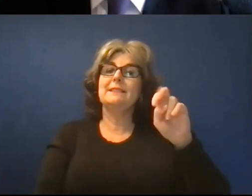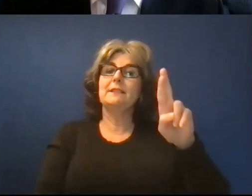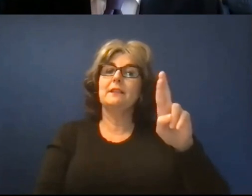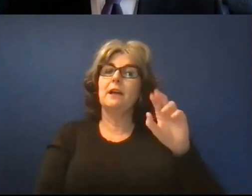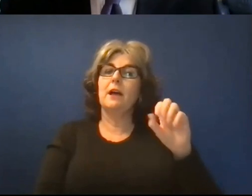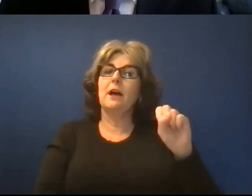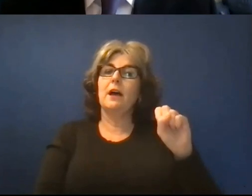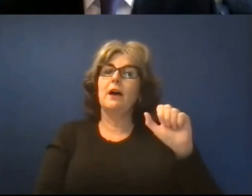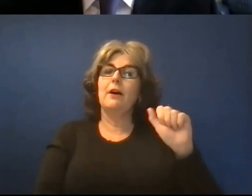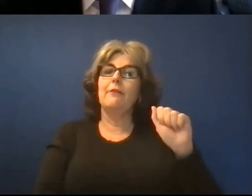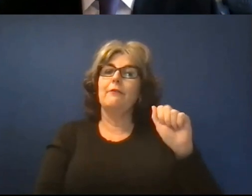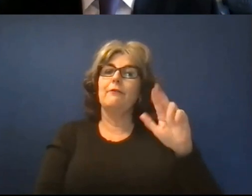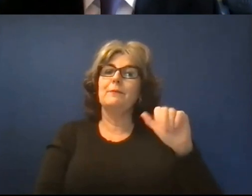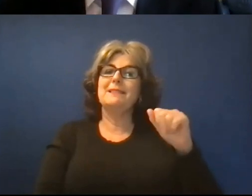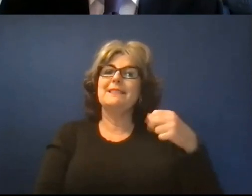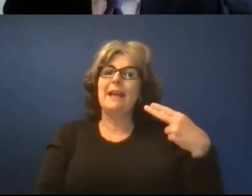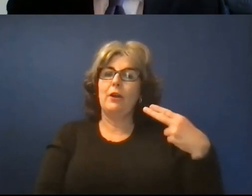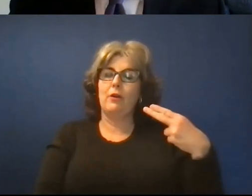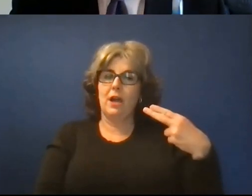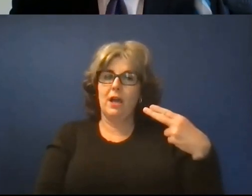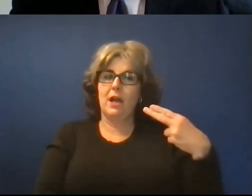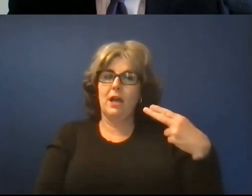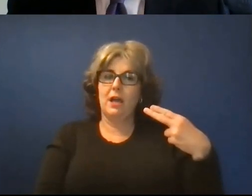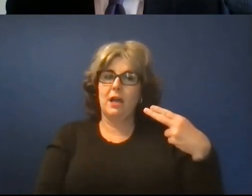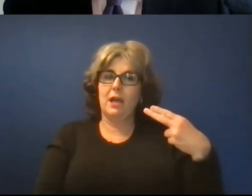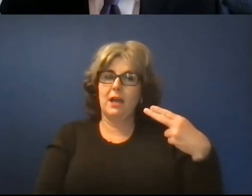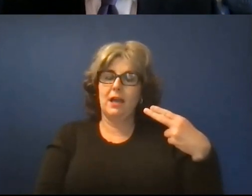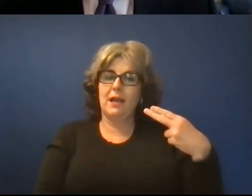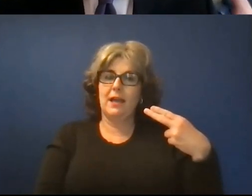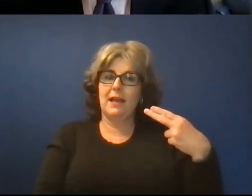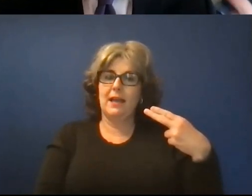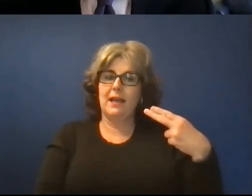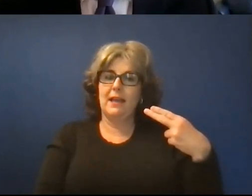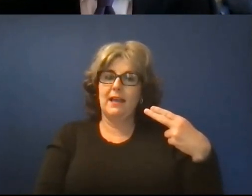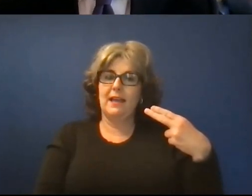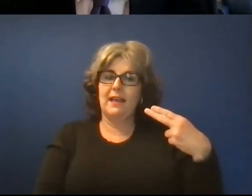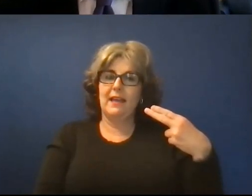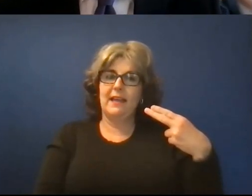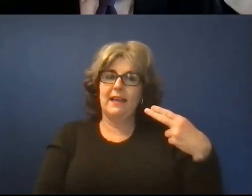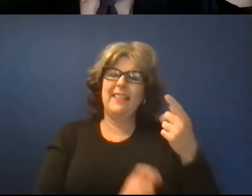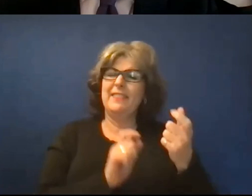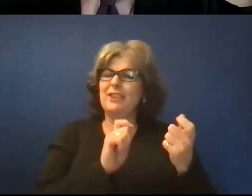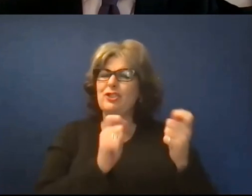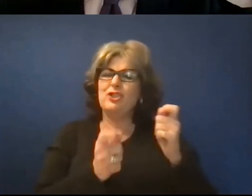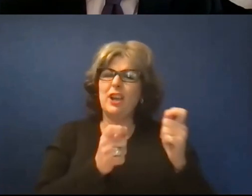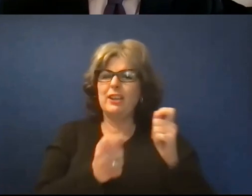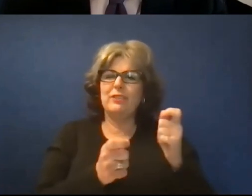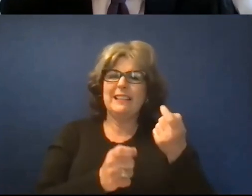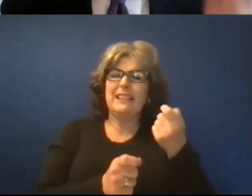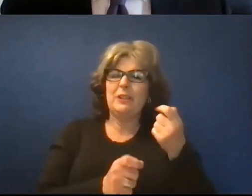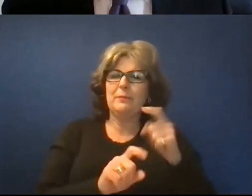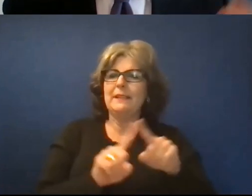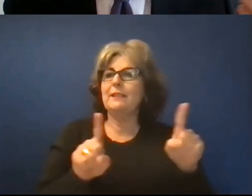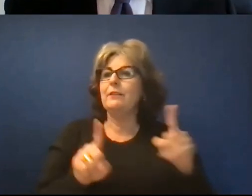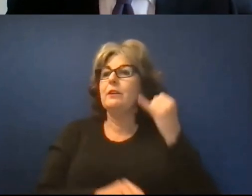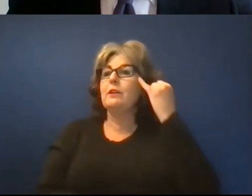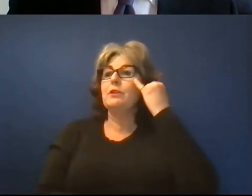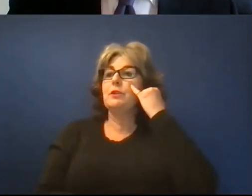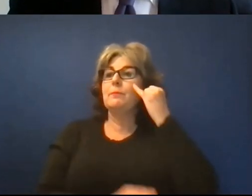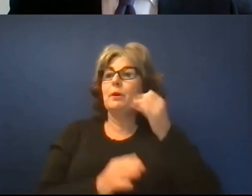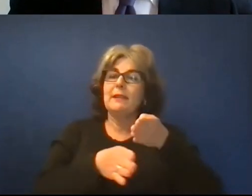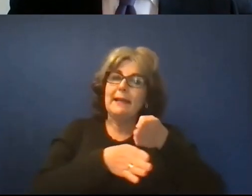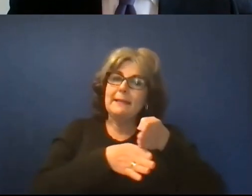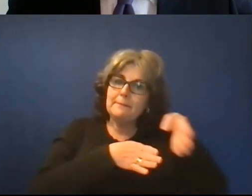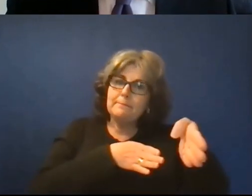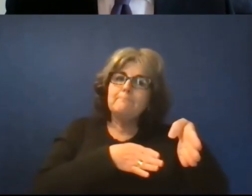Sarah Ashley Davidovich. And it's, I'm gonna take your question and sort of shape it into something different. Like if you wanna go into a